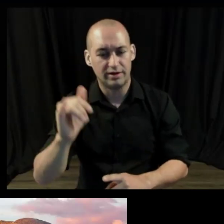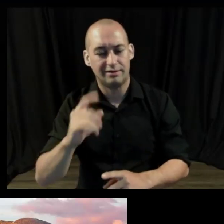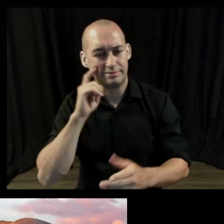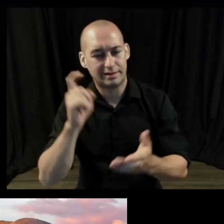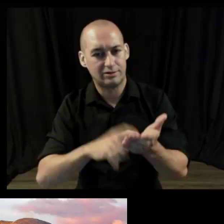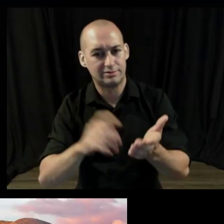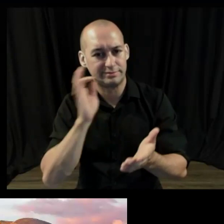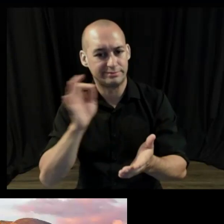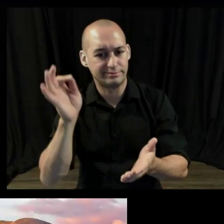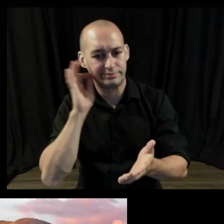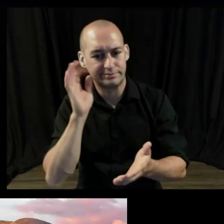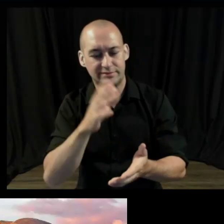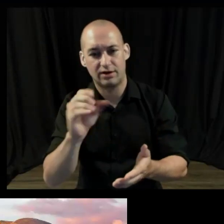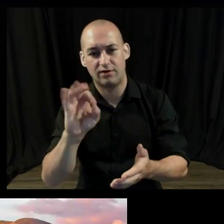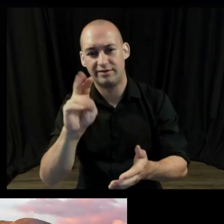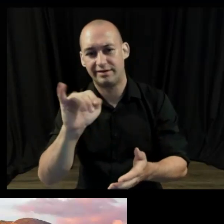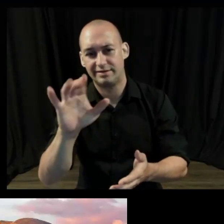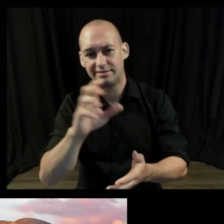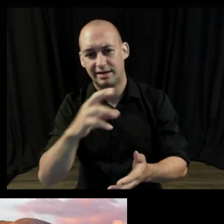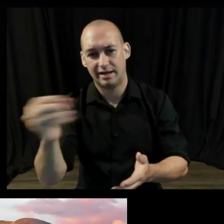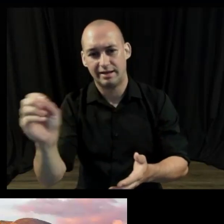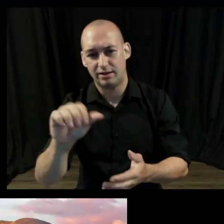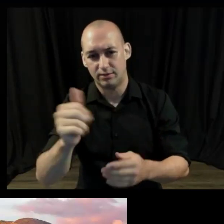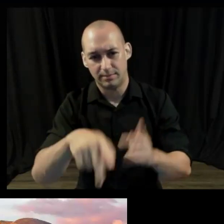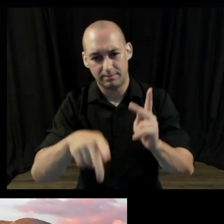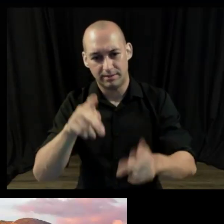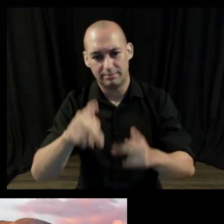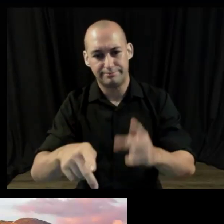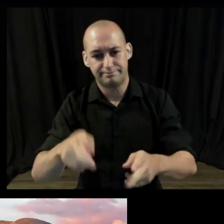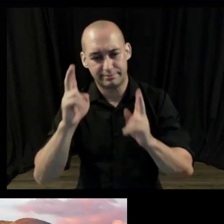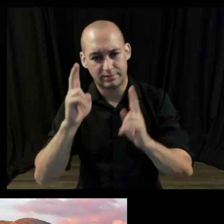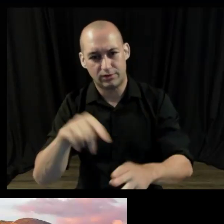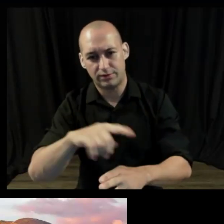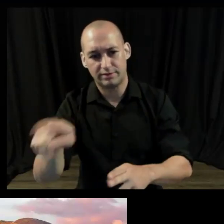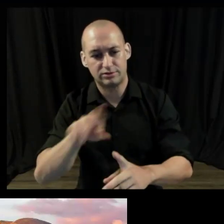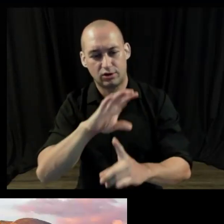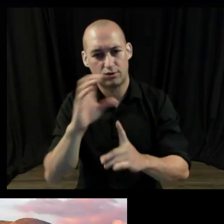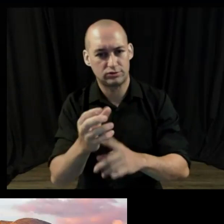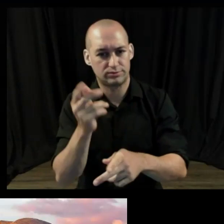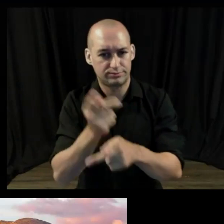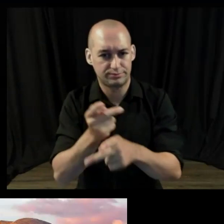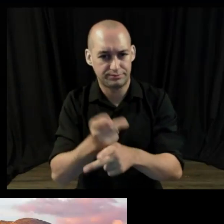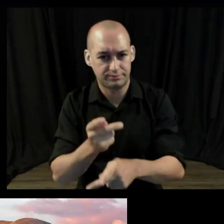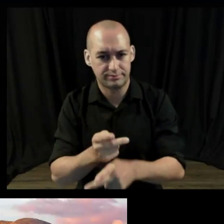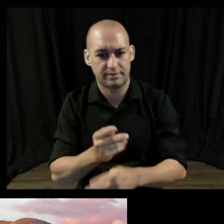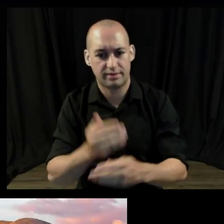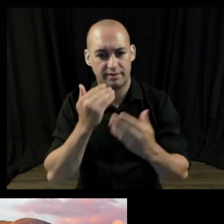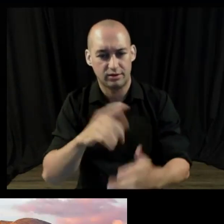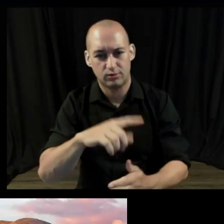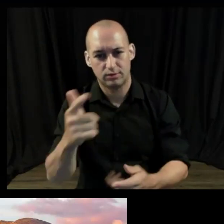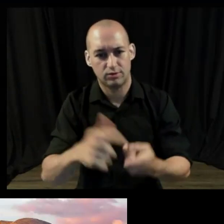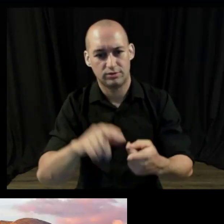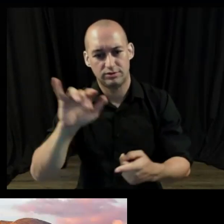Nisenan Maidu people and honor their resilience and cultural preservation. Thank you. I'll pass it back to you, Jackie.